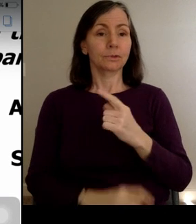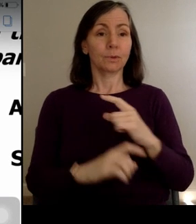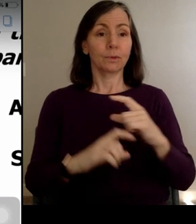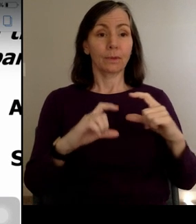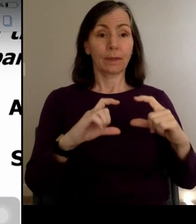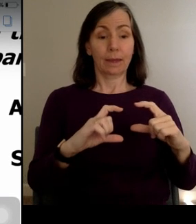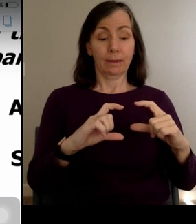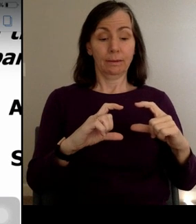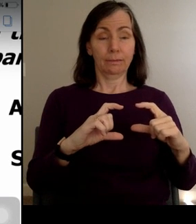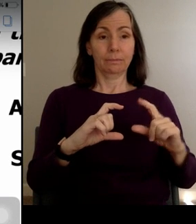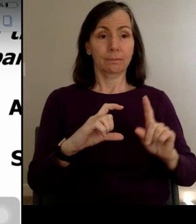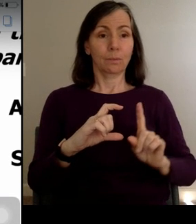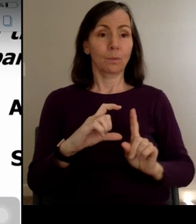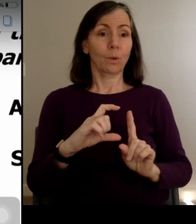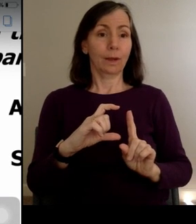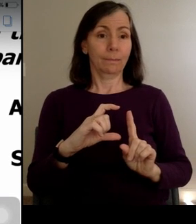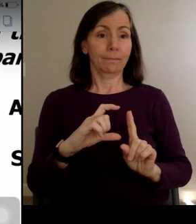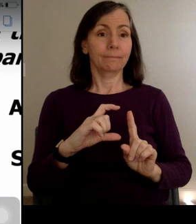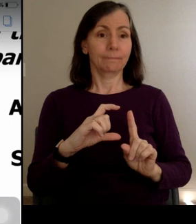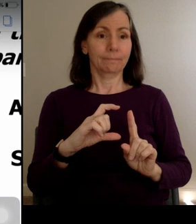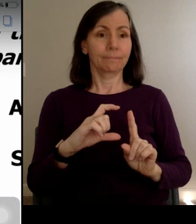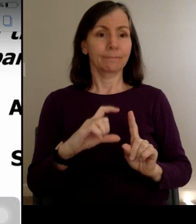our parentheses.